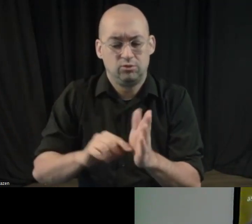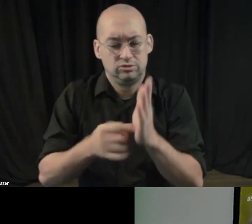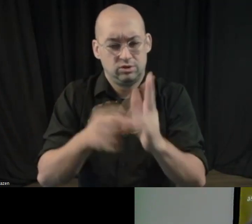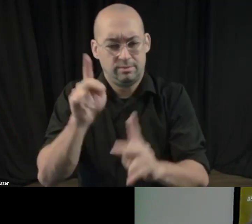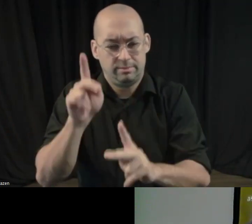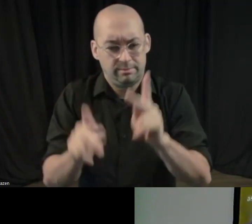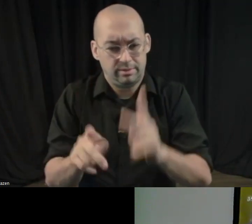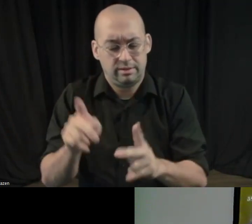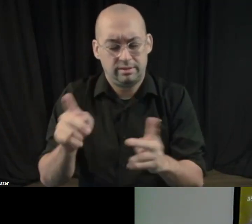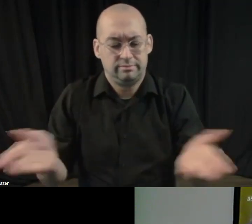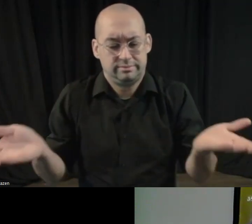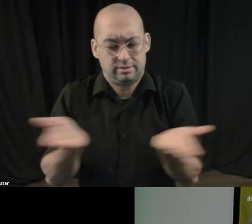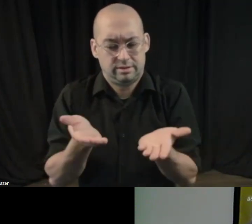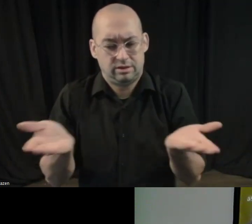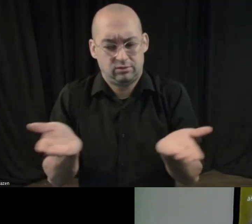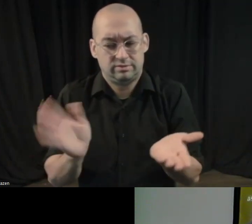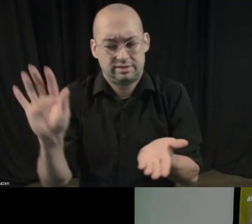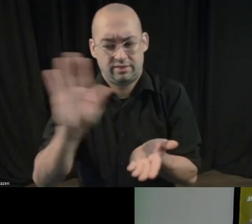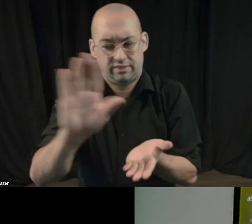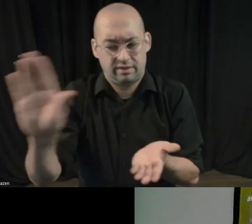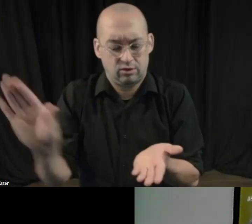we stand upon their land.